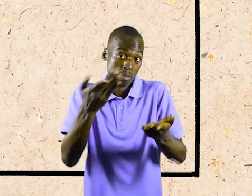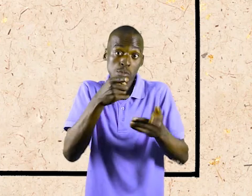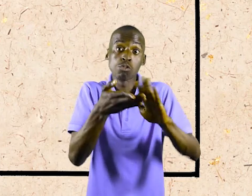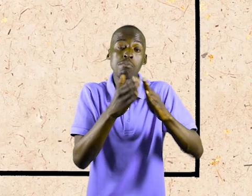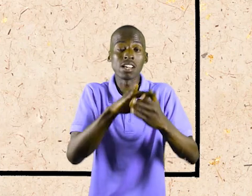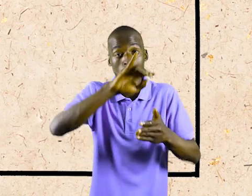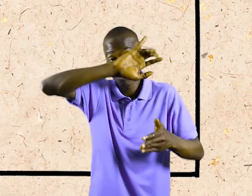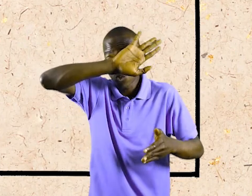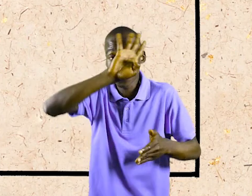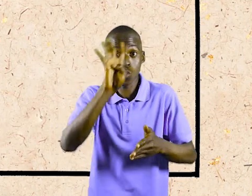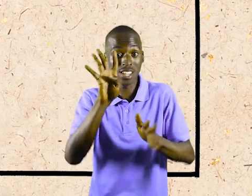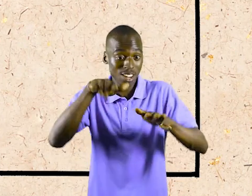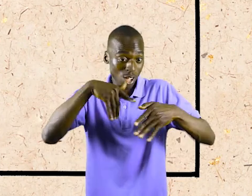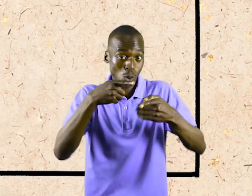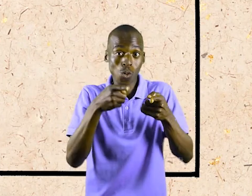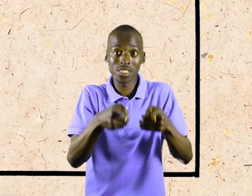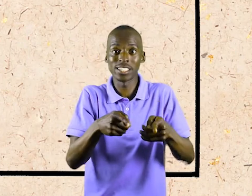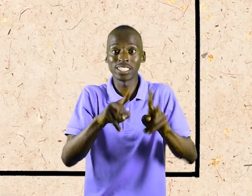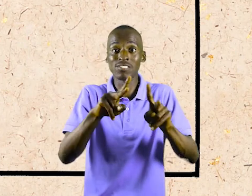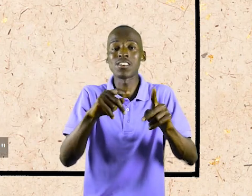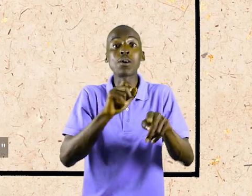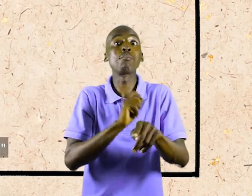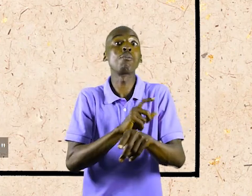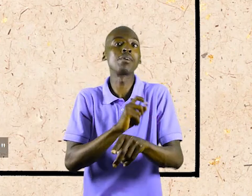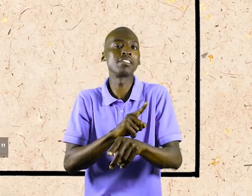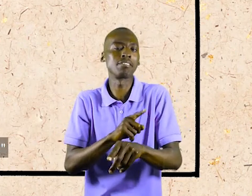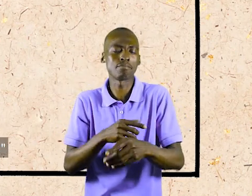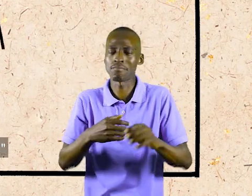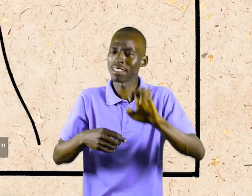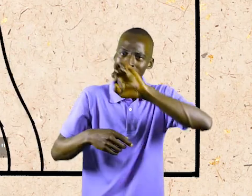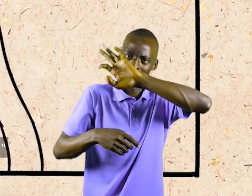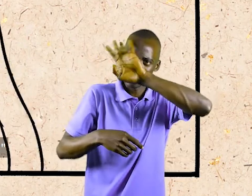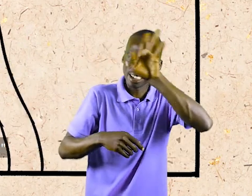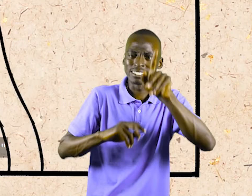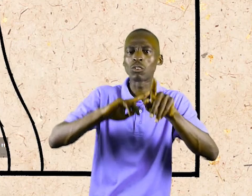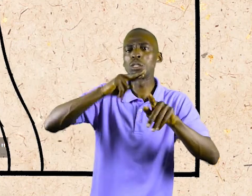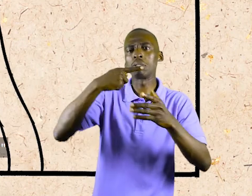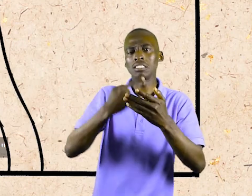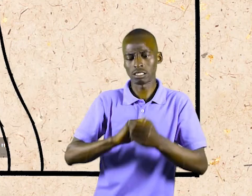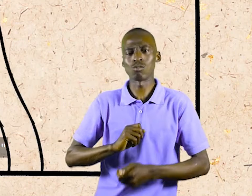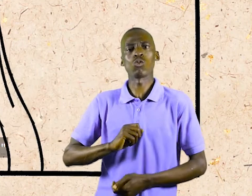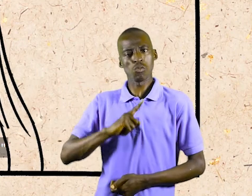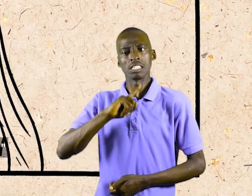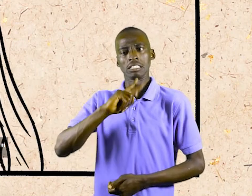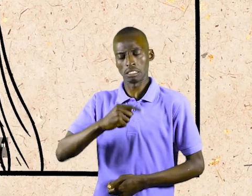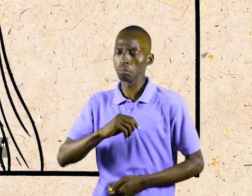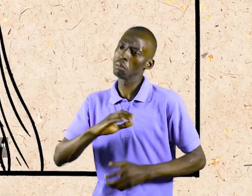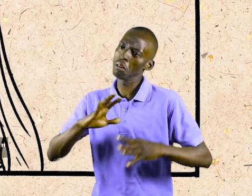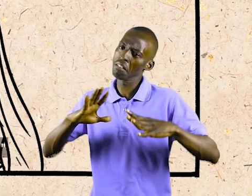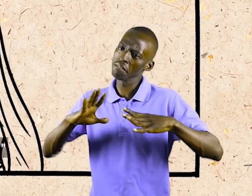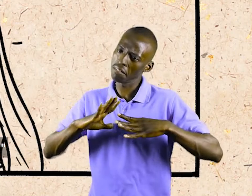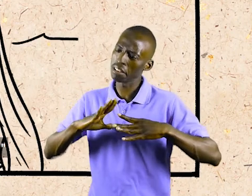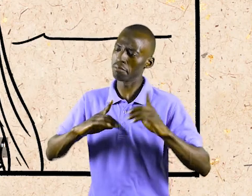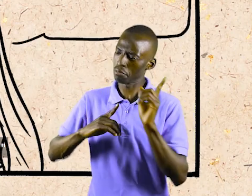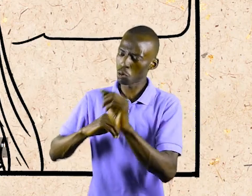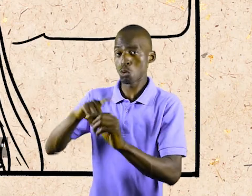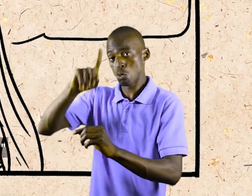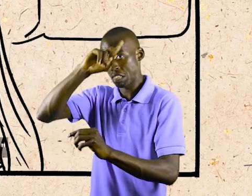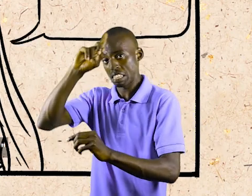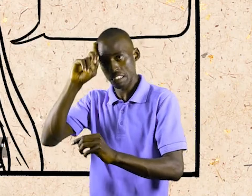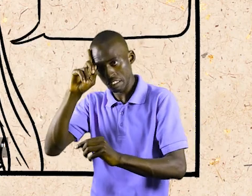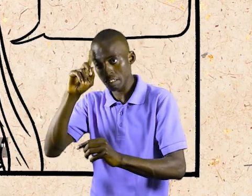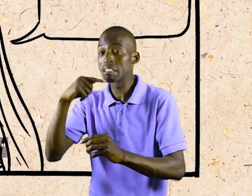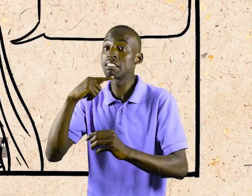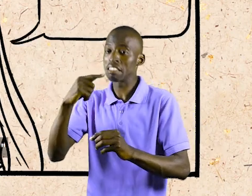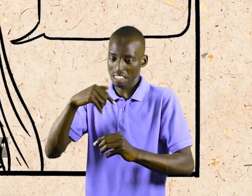become queen for this very moment. Esther responds with bravery, and she purposes to go to the king with her amazing